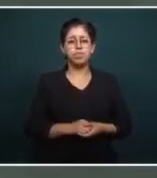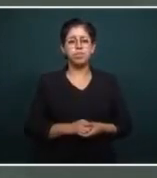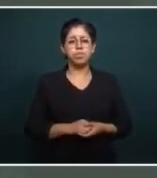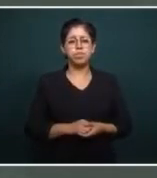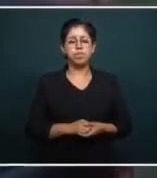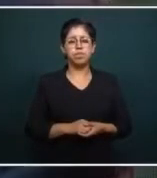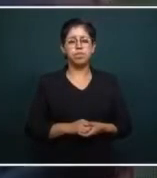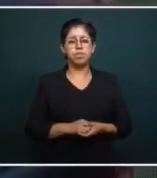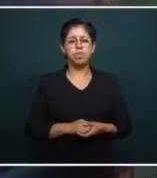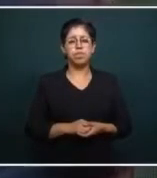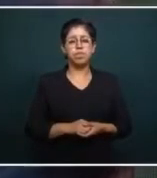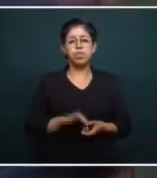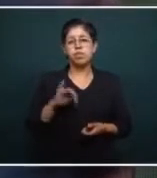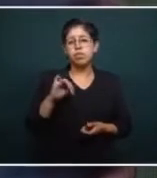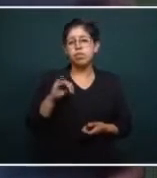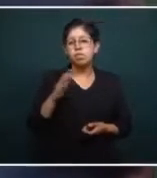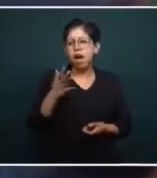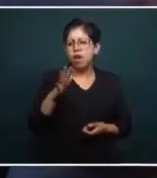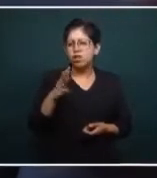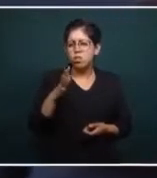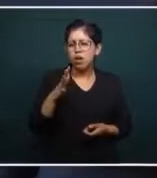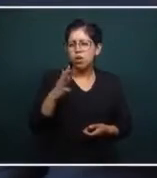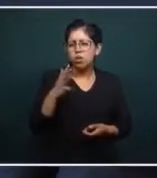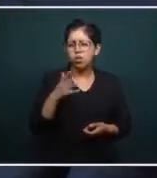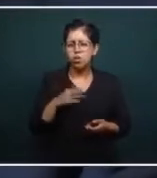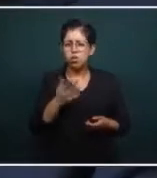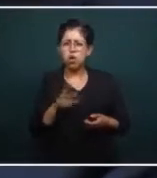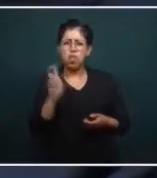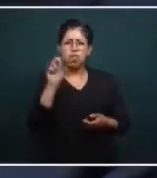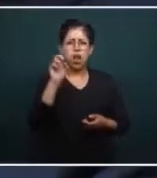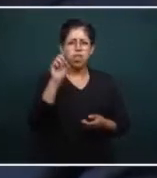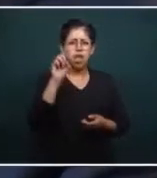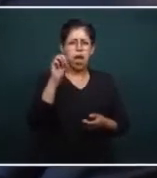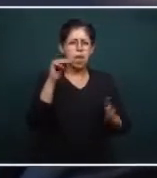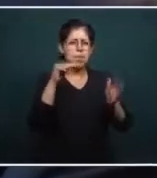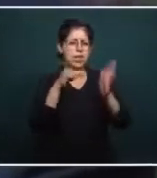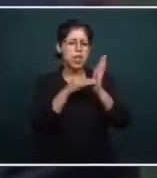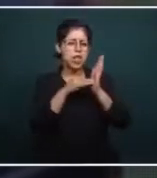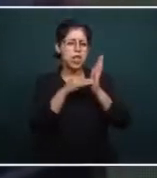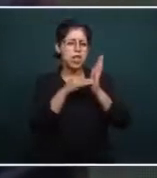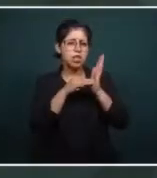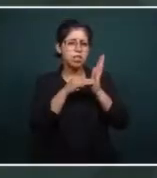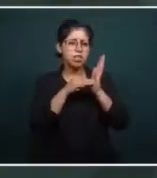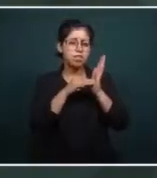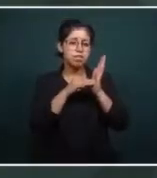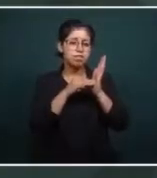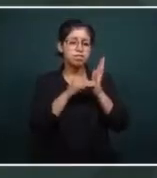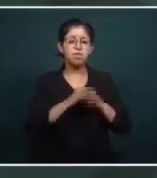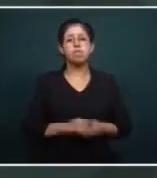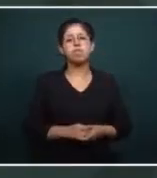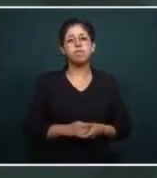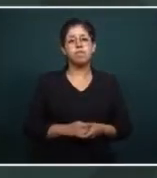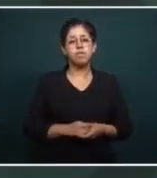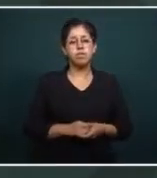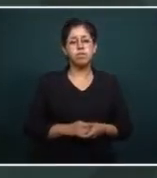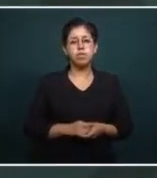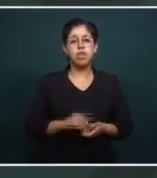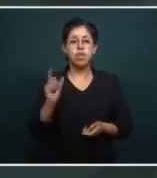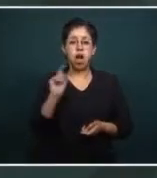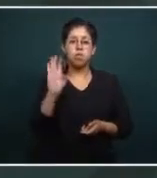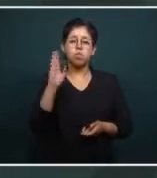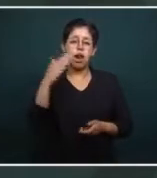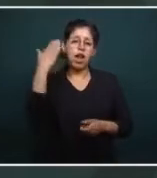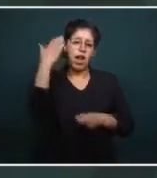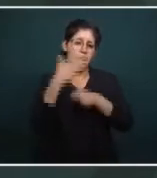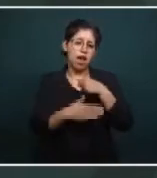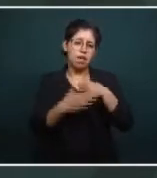Se estimó un presupuesto they de estimated a 30,000 30,000 budget, terminar and now it's